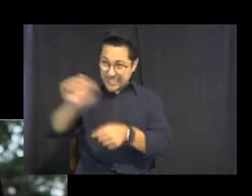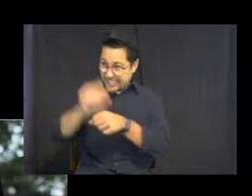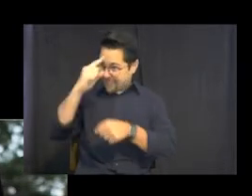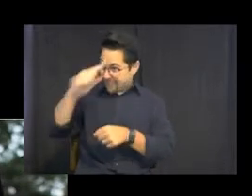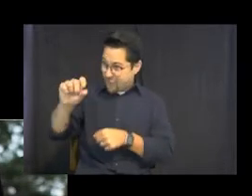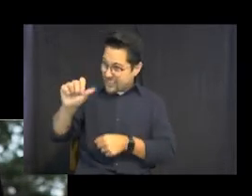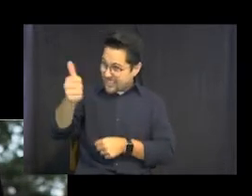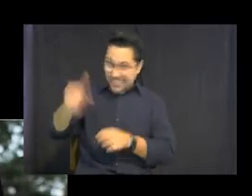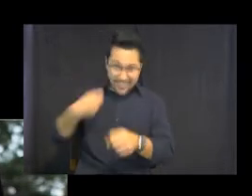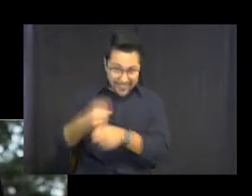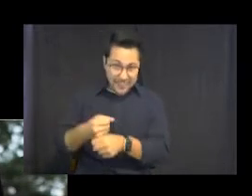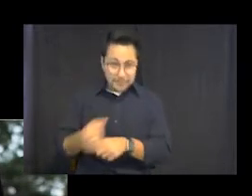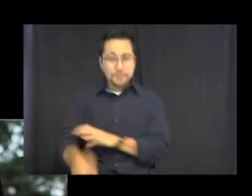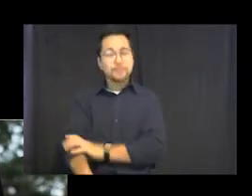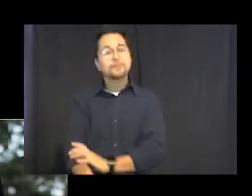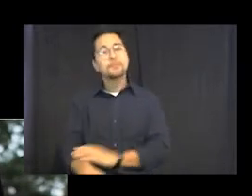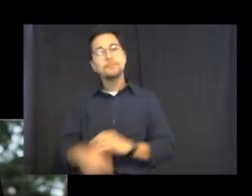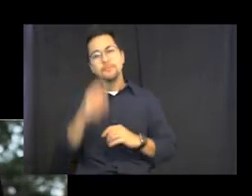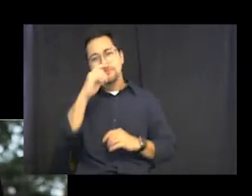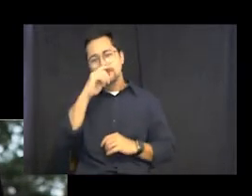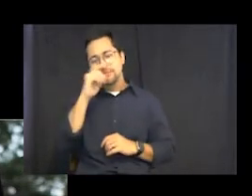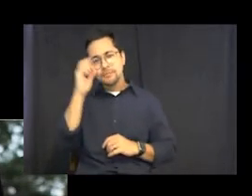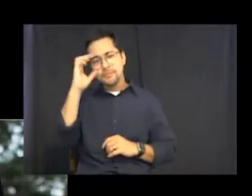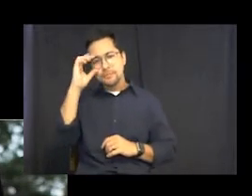Anyway, I've been an art club, a